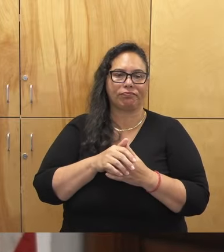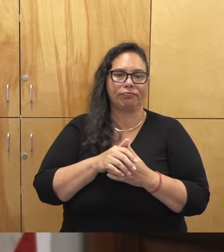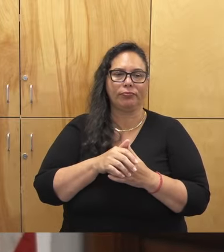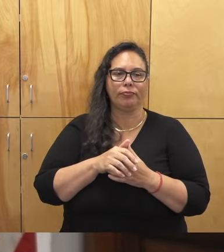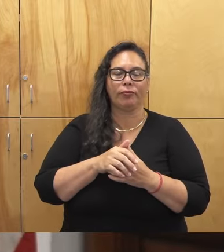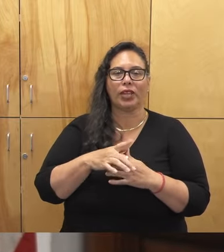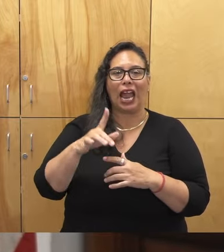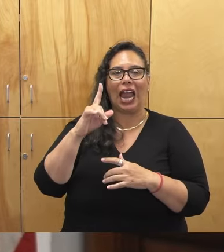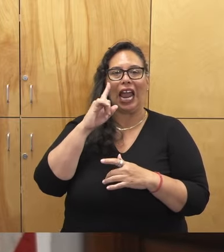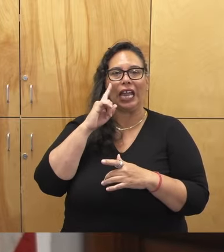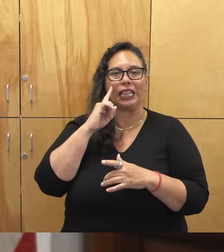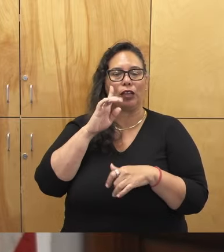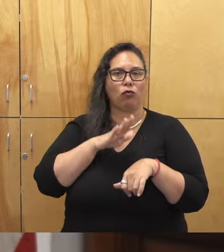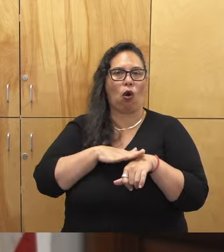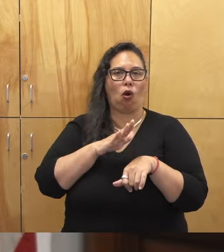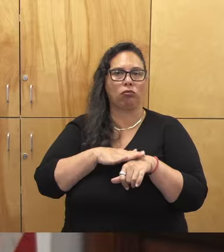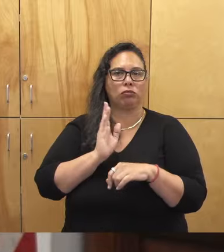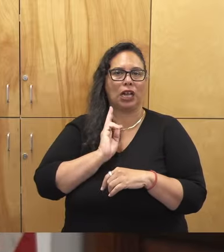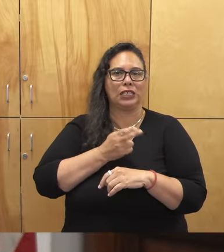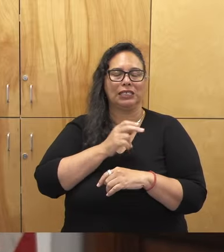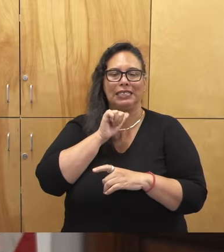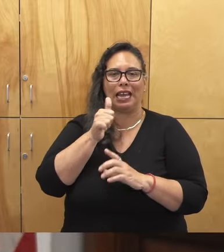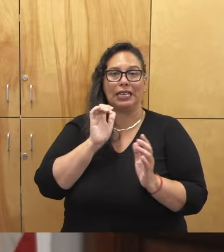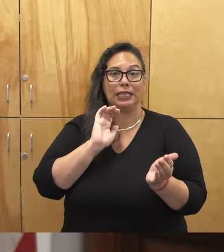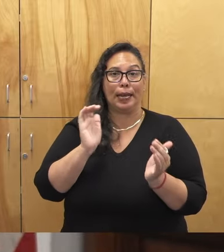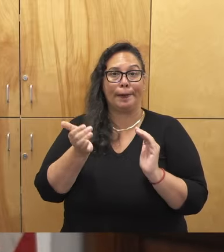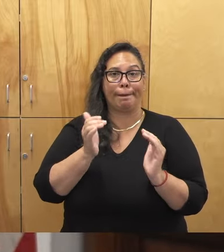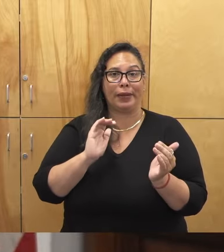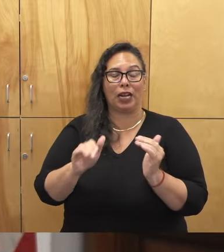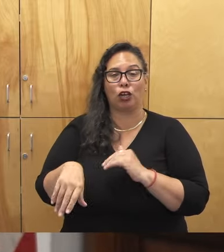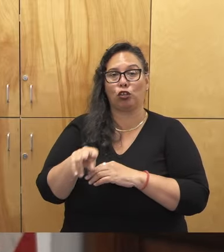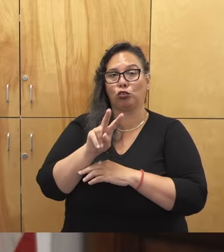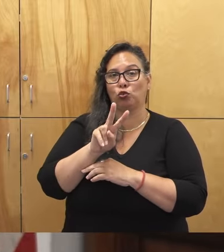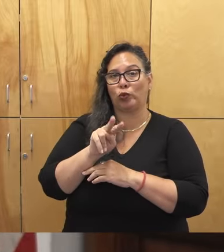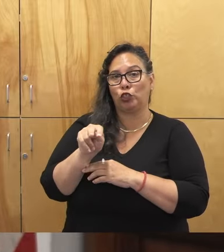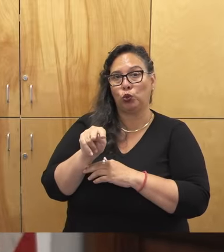were also cautioning us not to compare